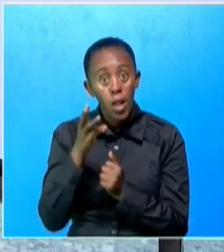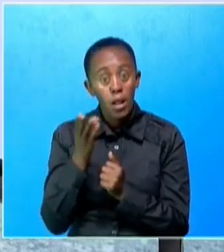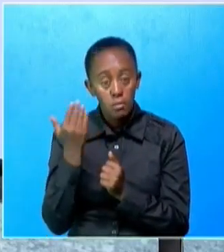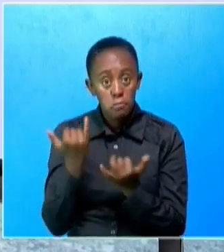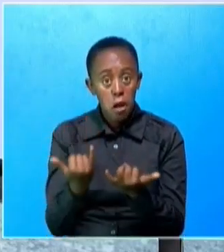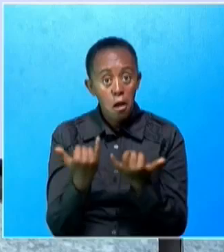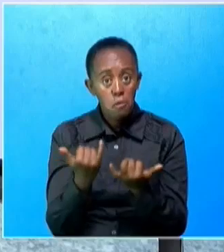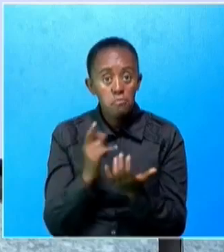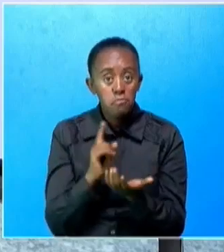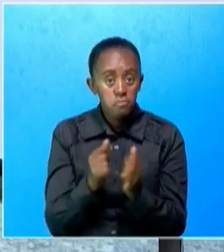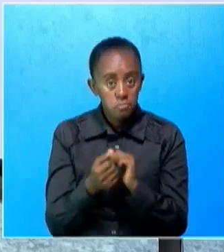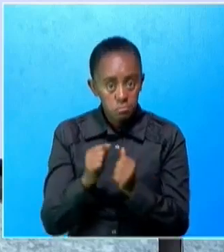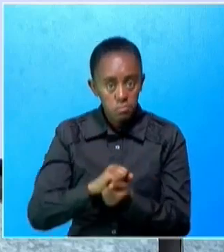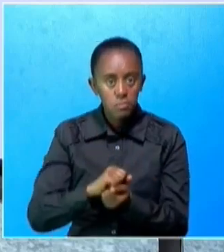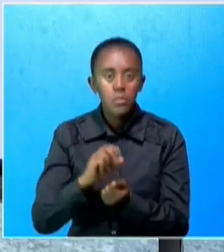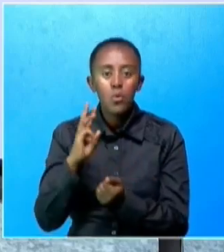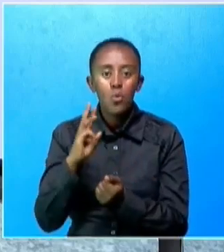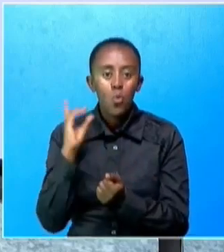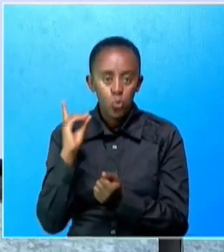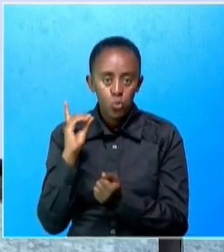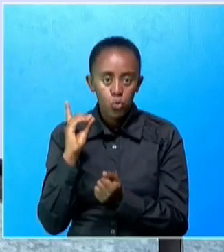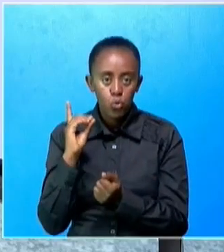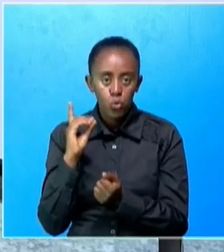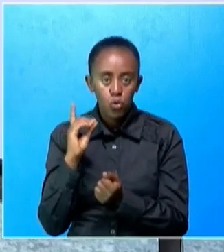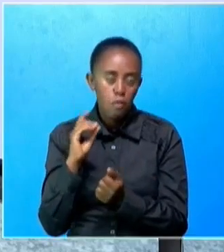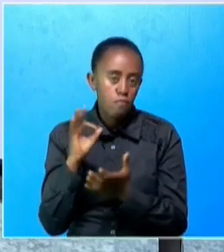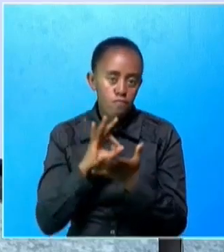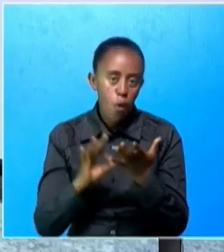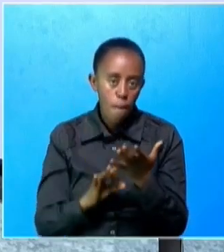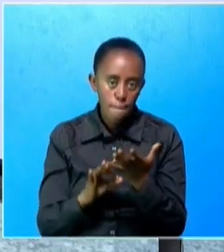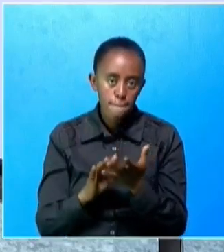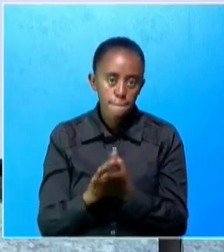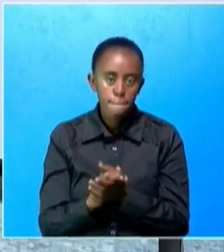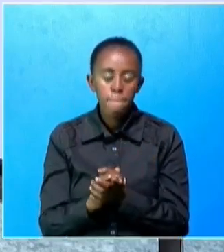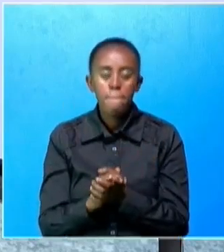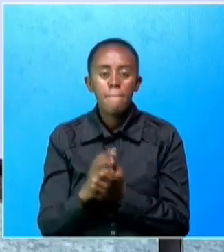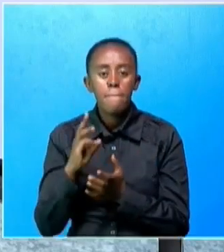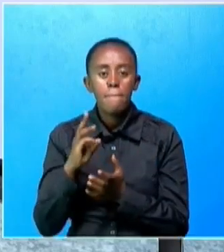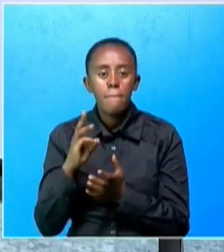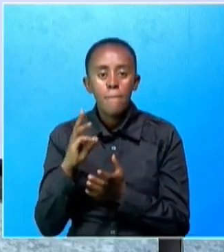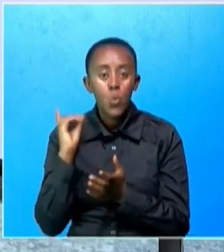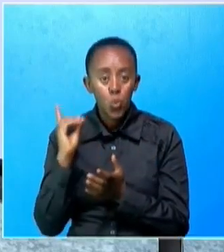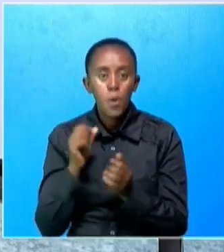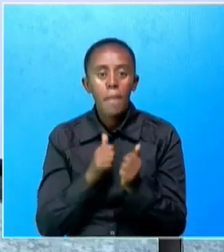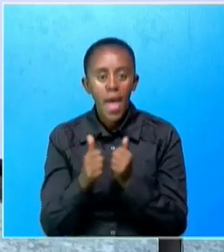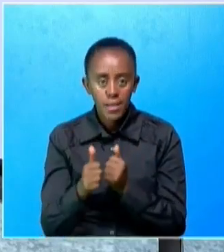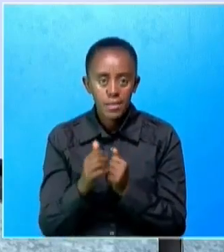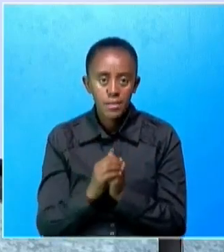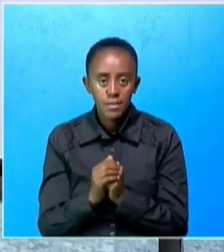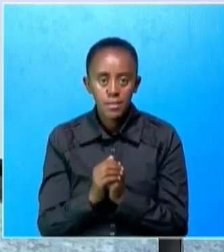now it changes into conditional form. That is a form, will pass. Good.